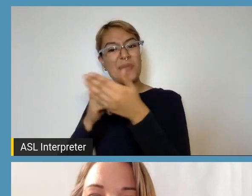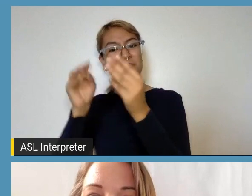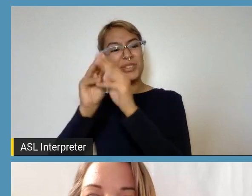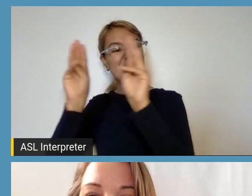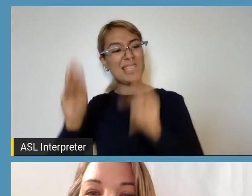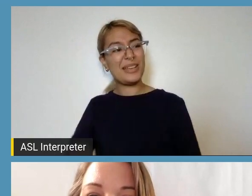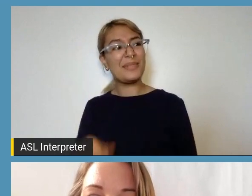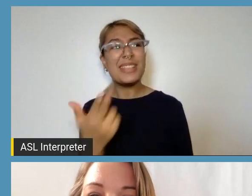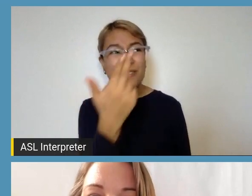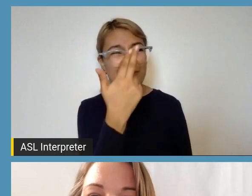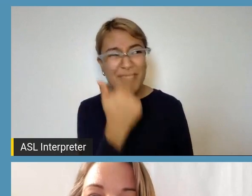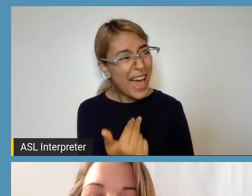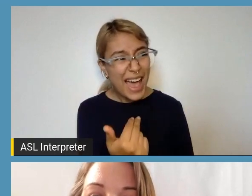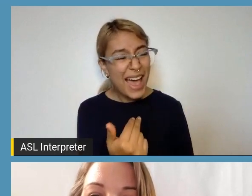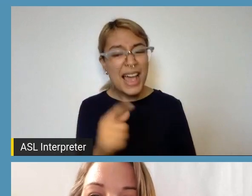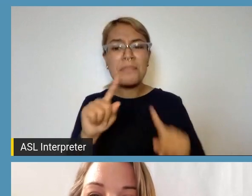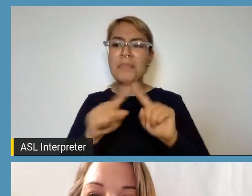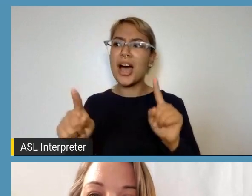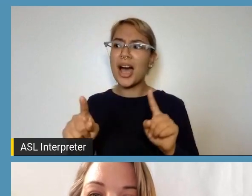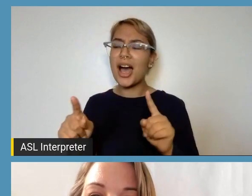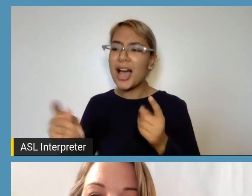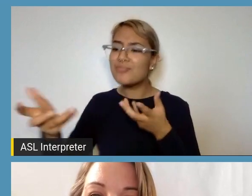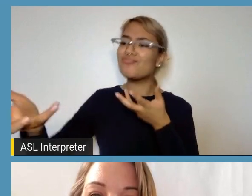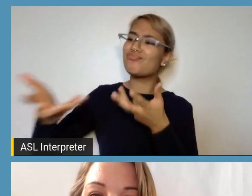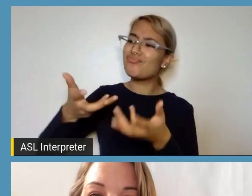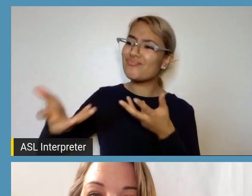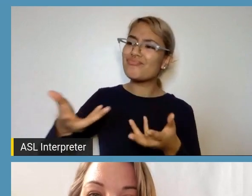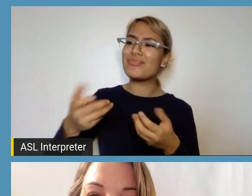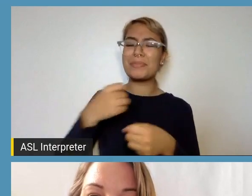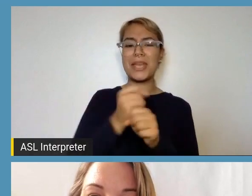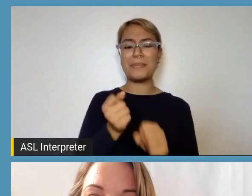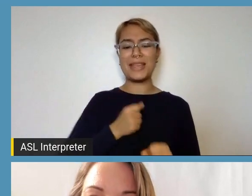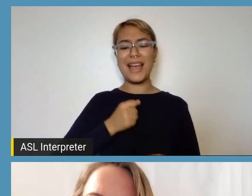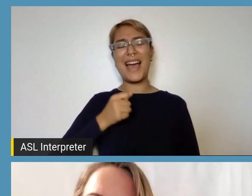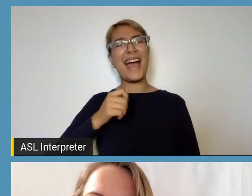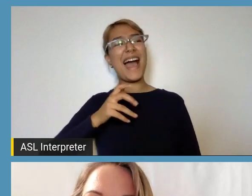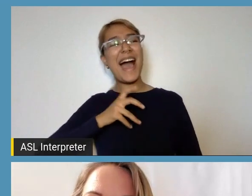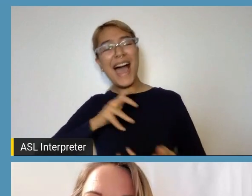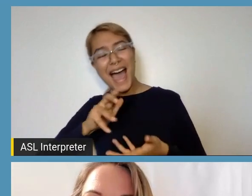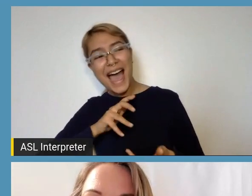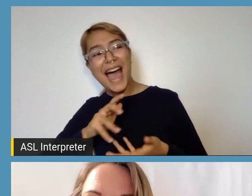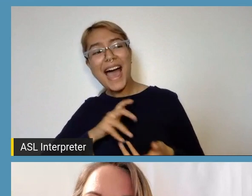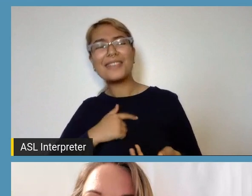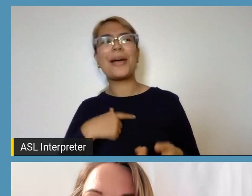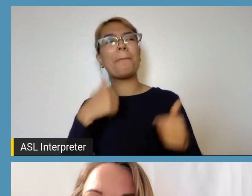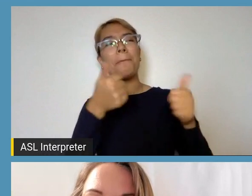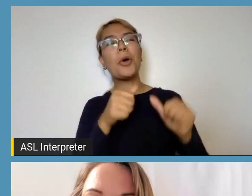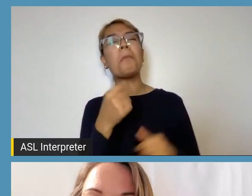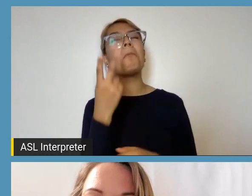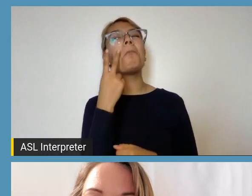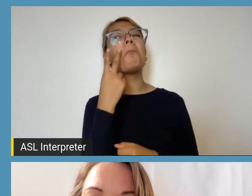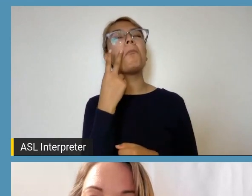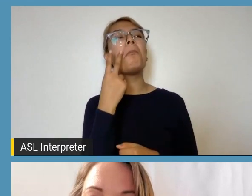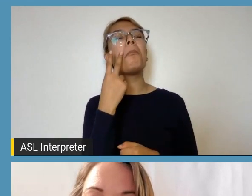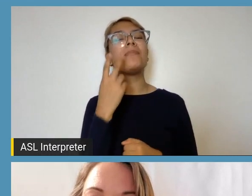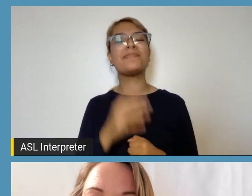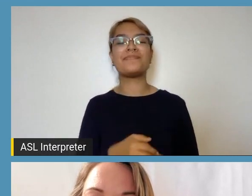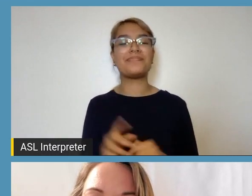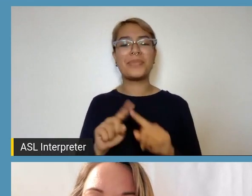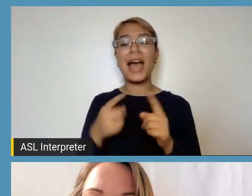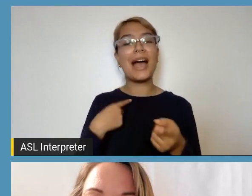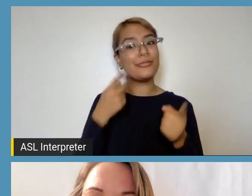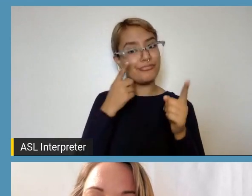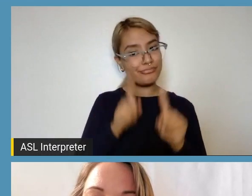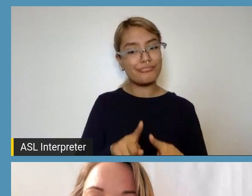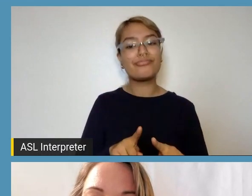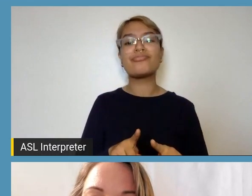But it was, I don't know, it was engaging and it made me laugh. So I'm like, well, I'm going to post it and see what happens. But I completely agree.